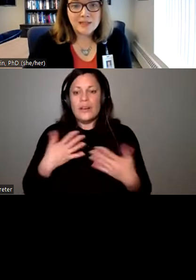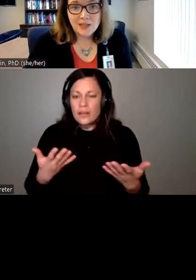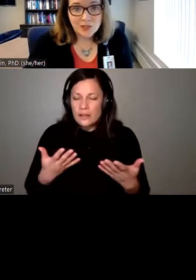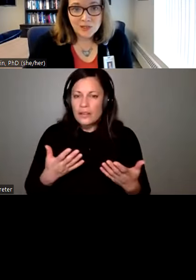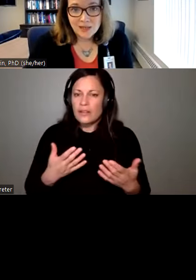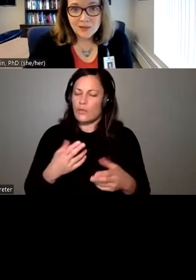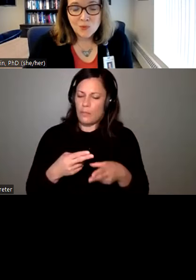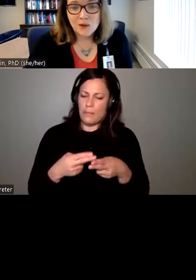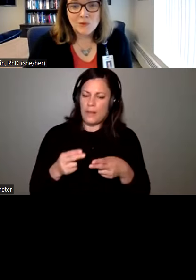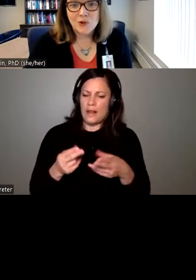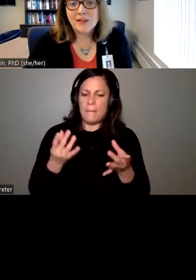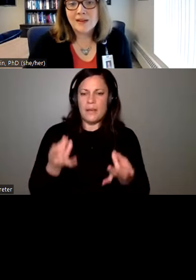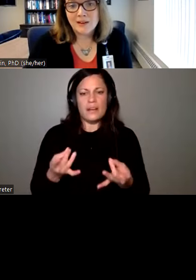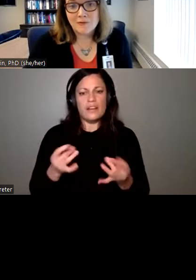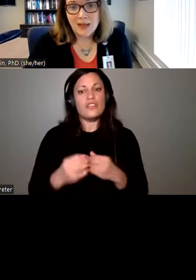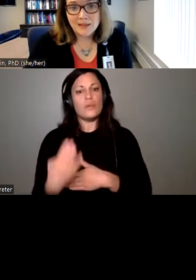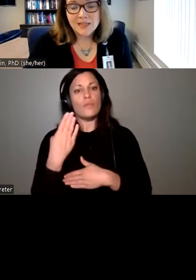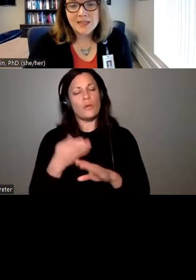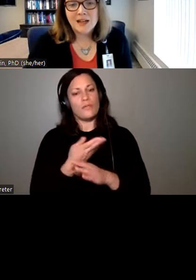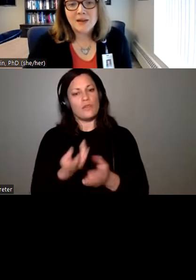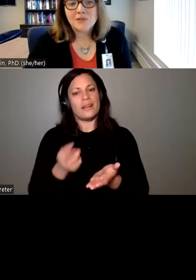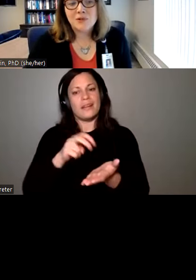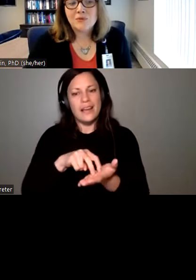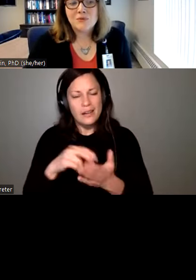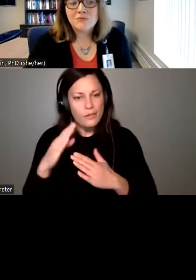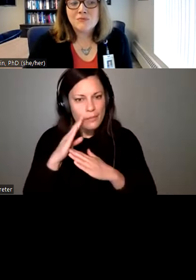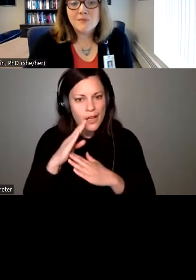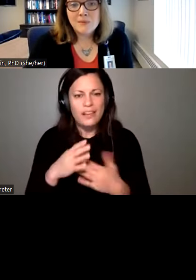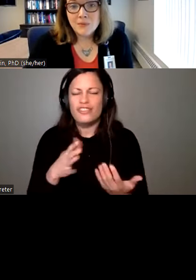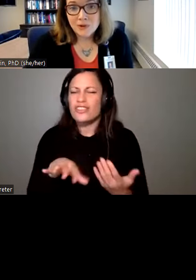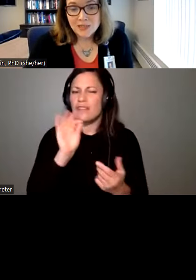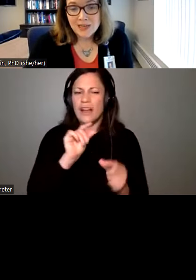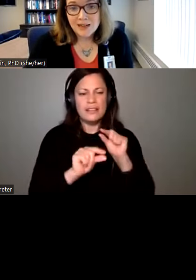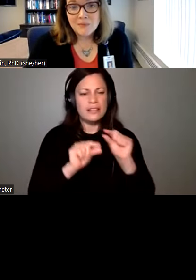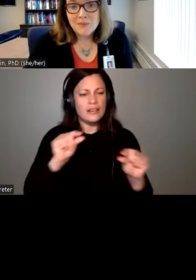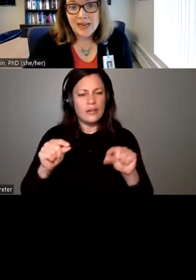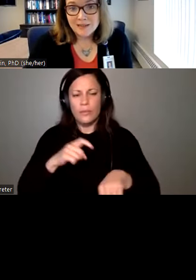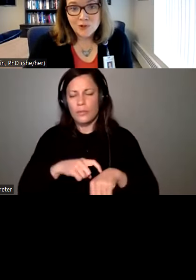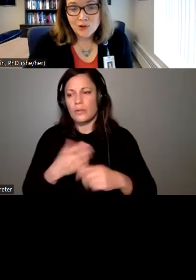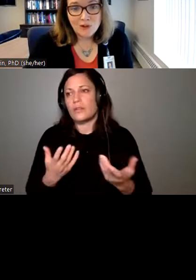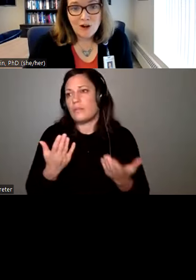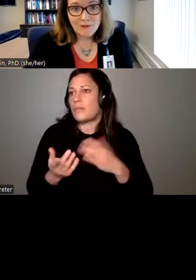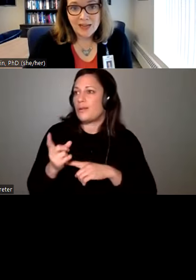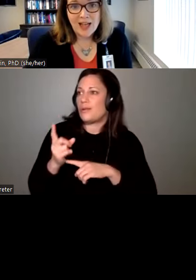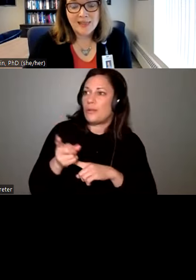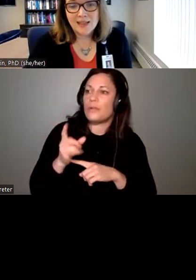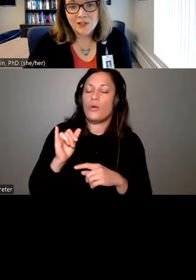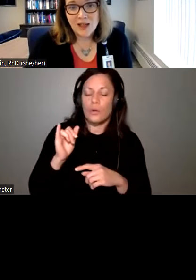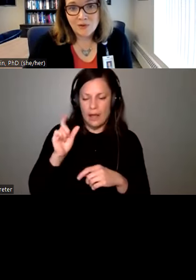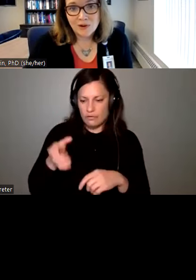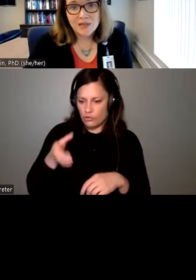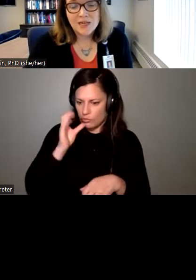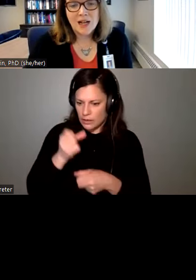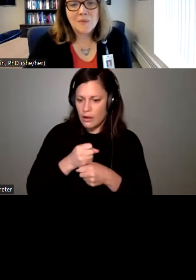mini meditation in the morning before you get up out of bed, to remember to take a minute to drink your coffee at the